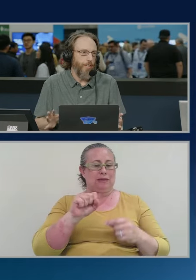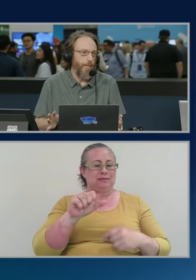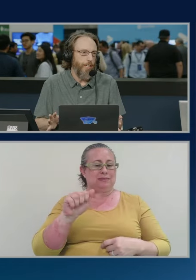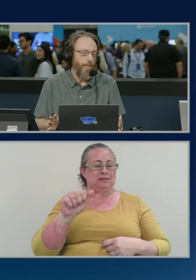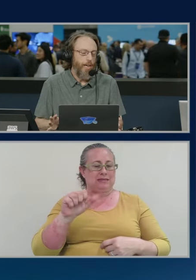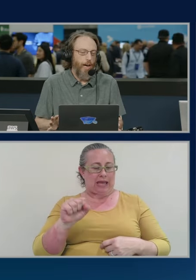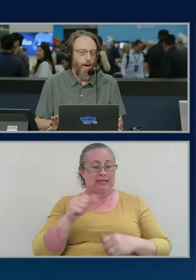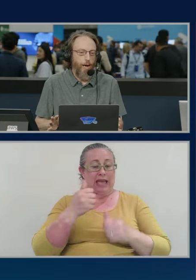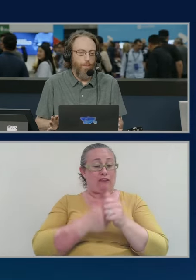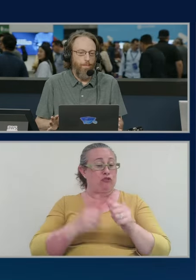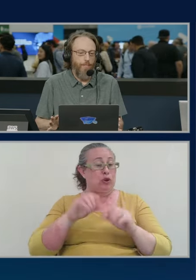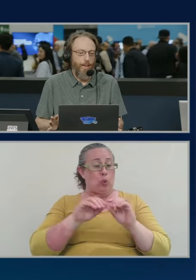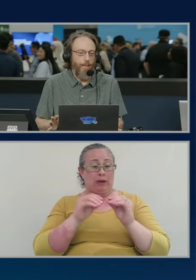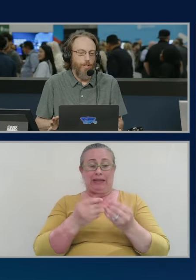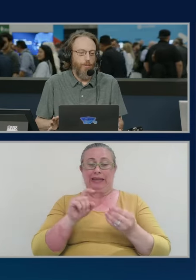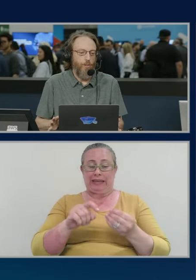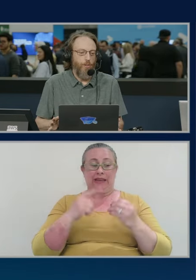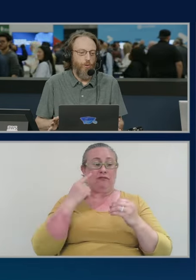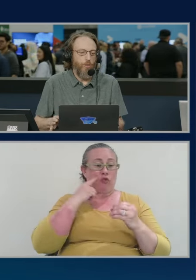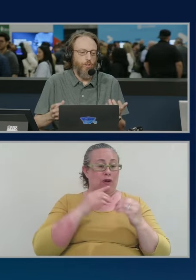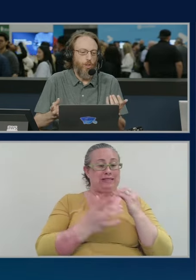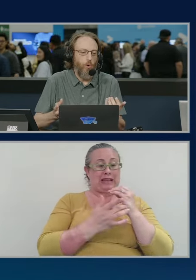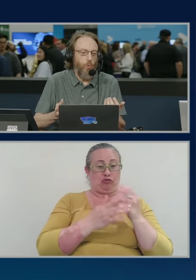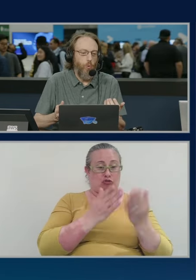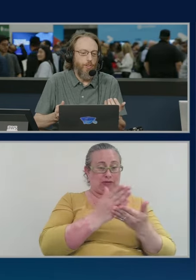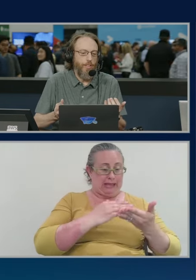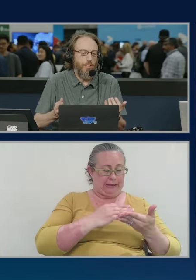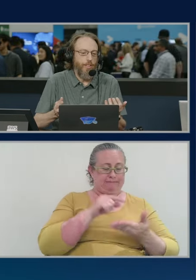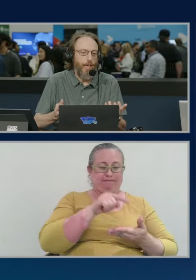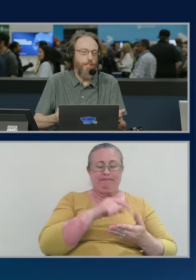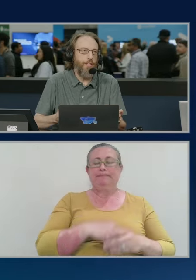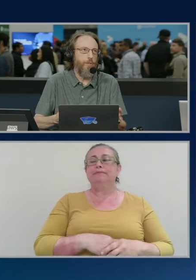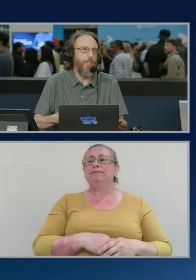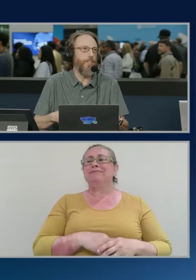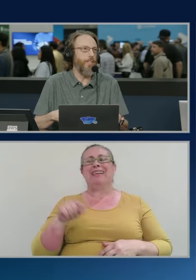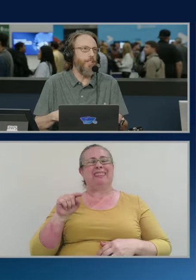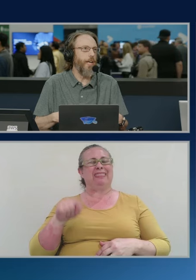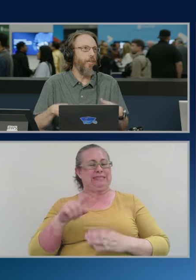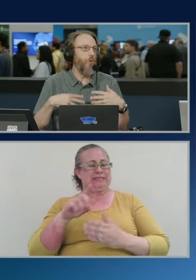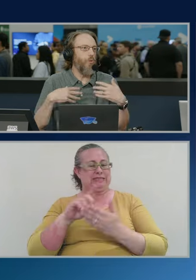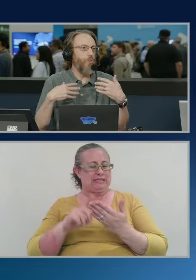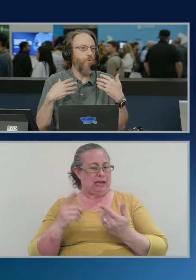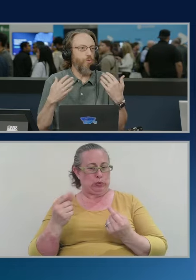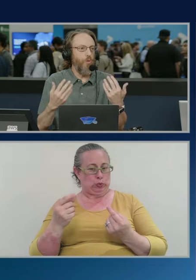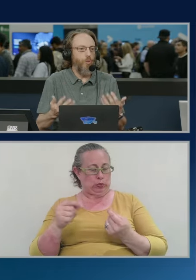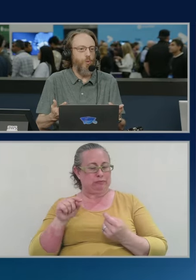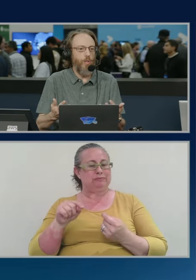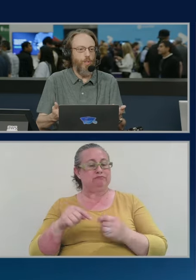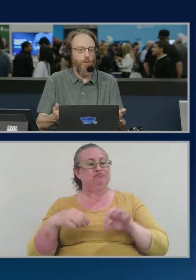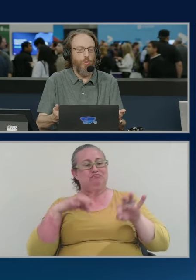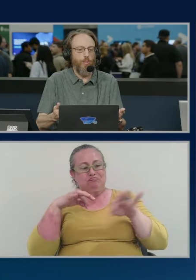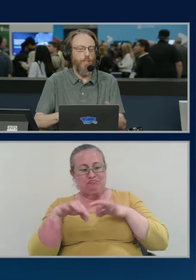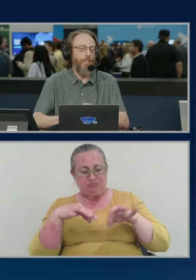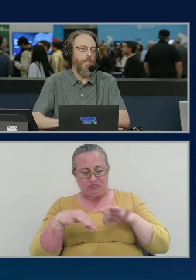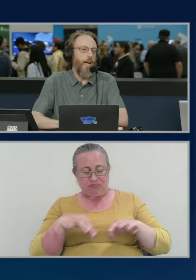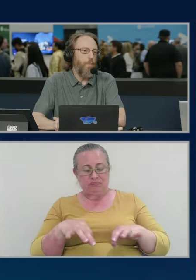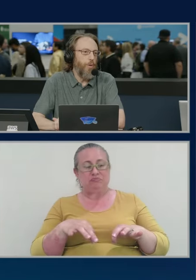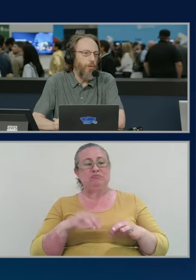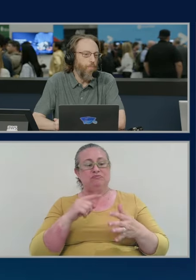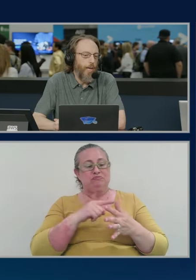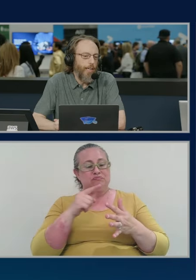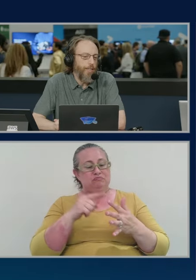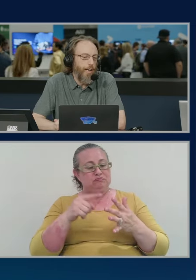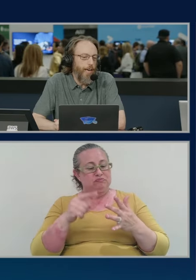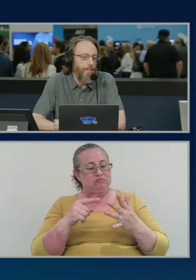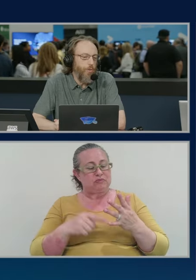technical side. And so what this is designed to do is to take you through those